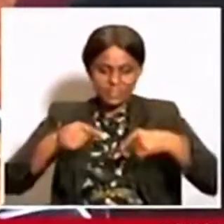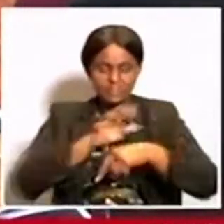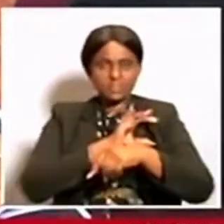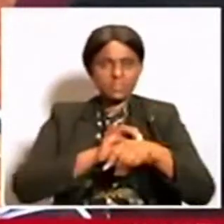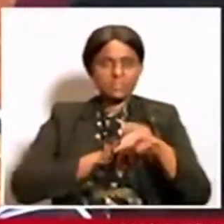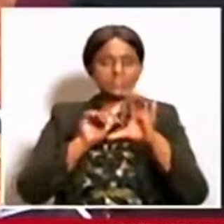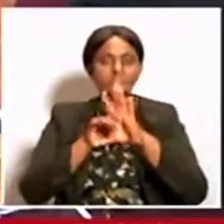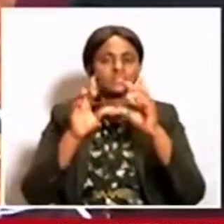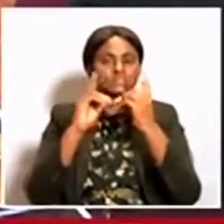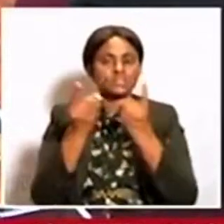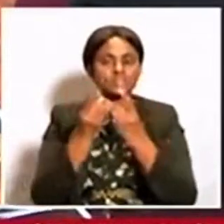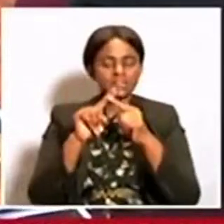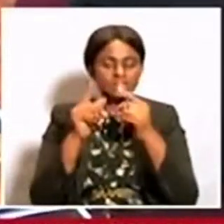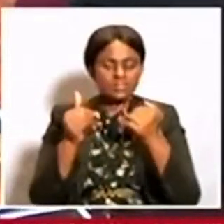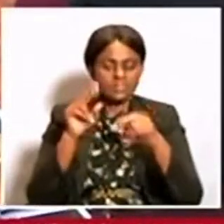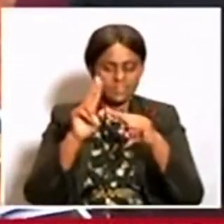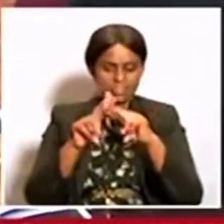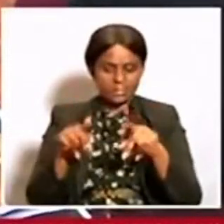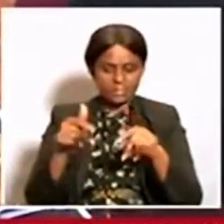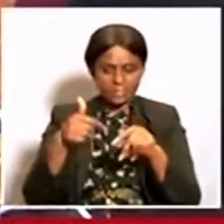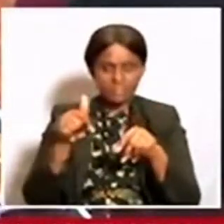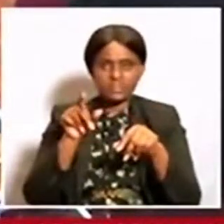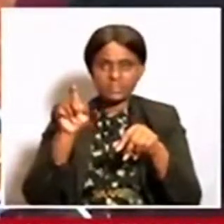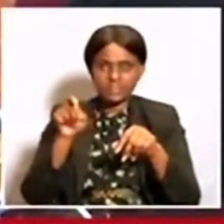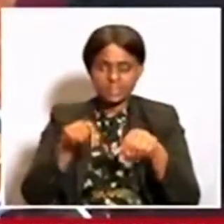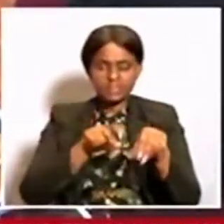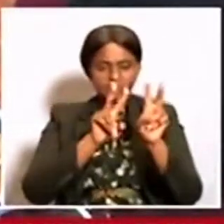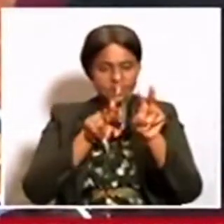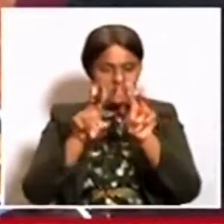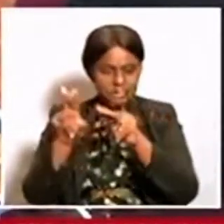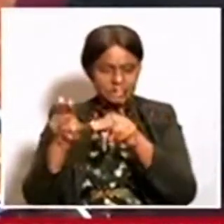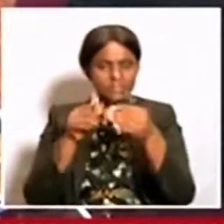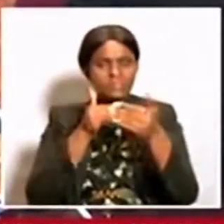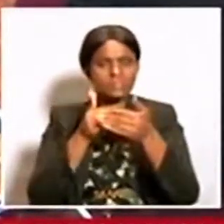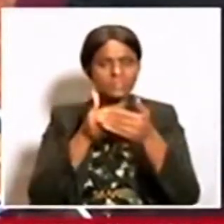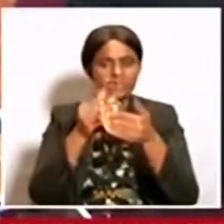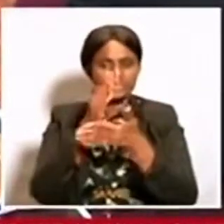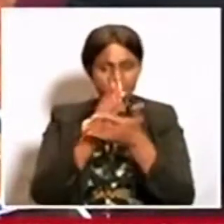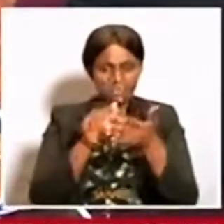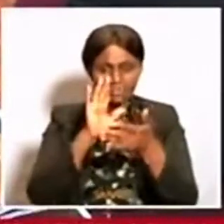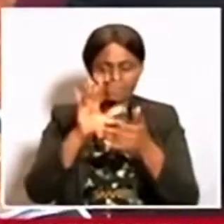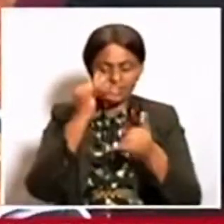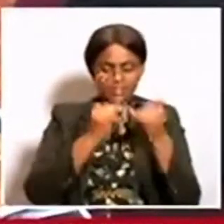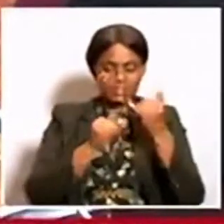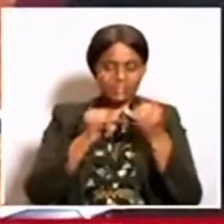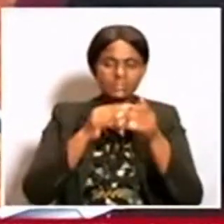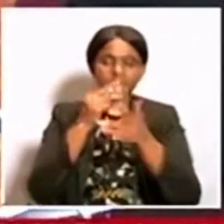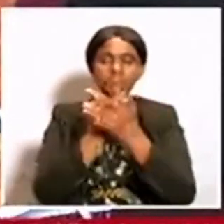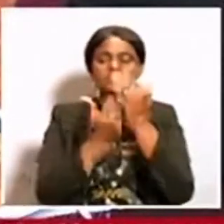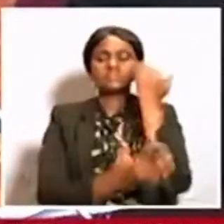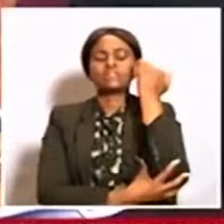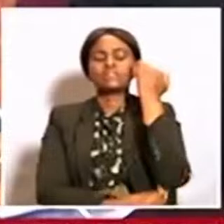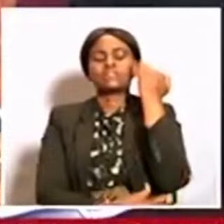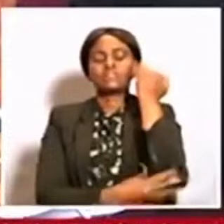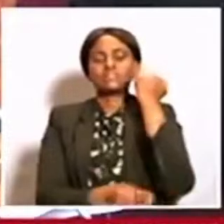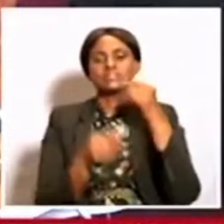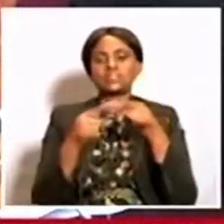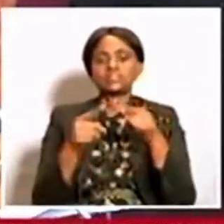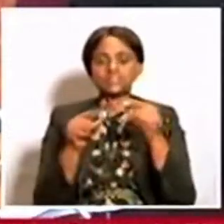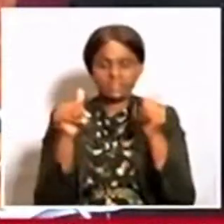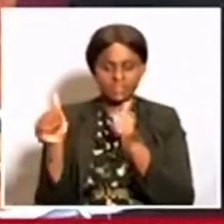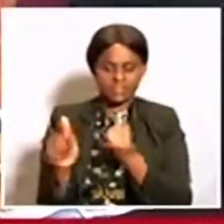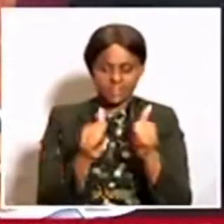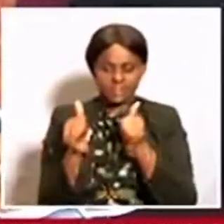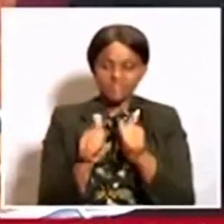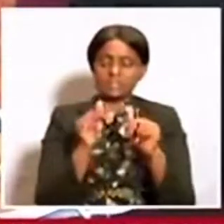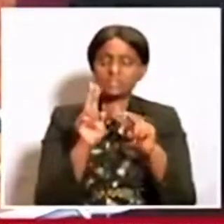district. However, Chair, they needed close supervision as some of their finishings were poorly done. Action taken,